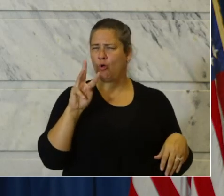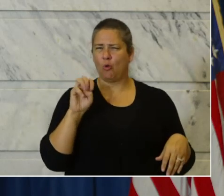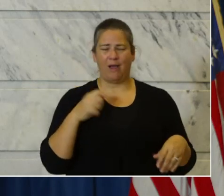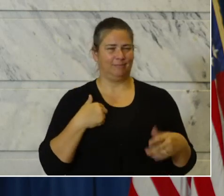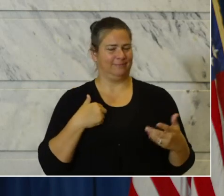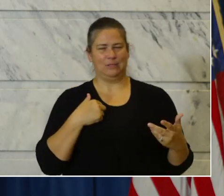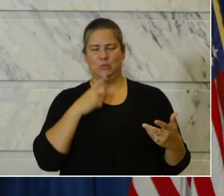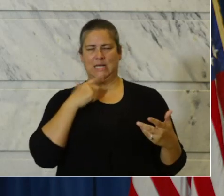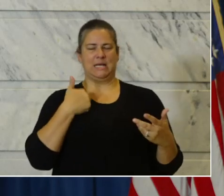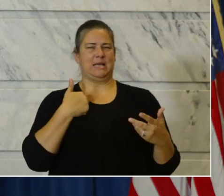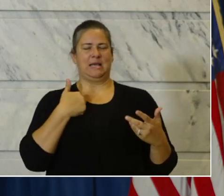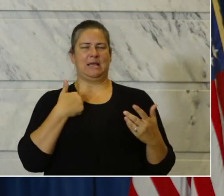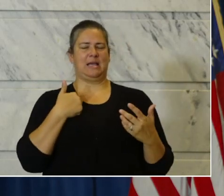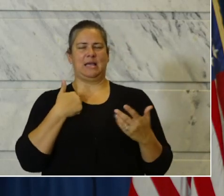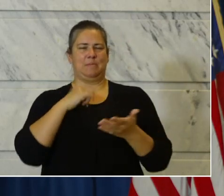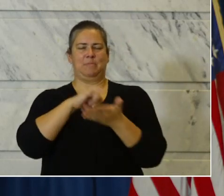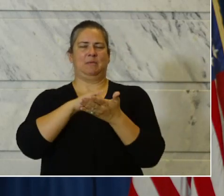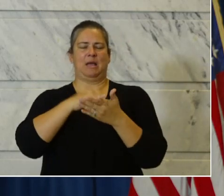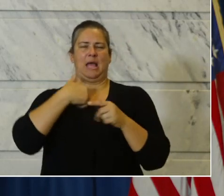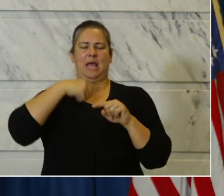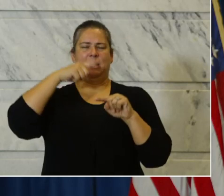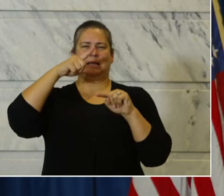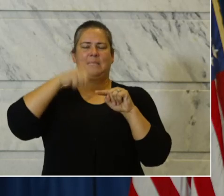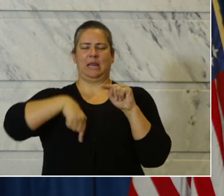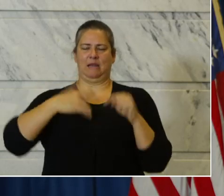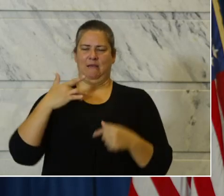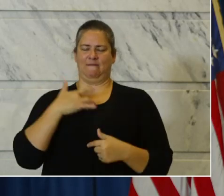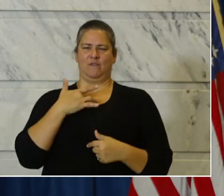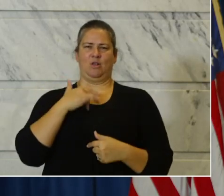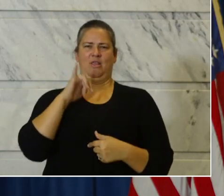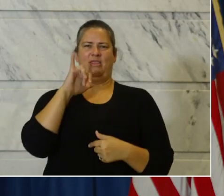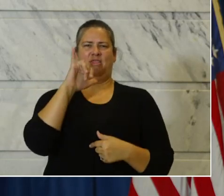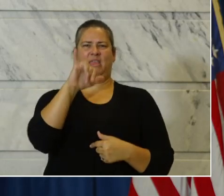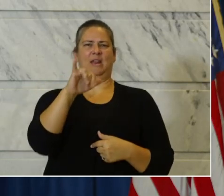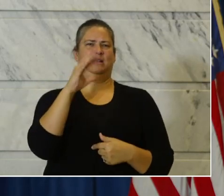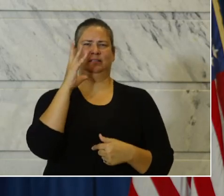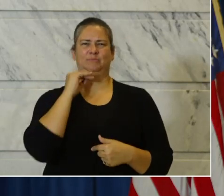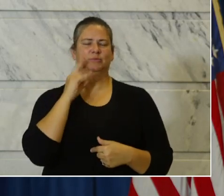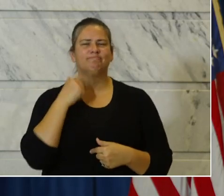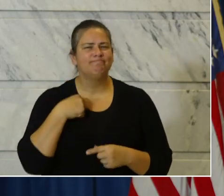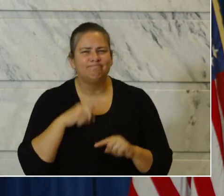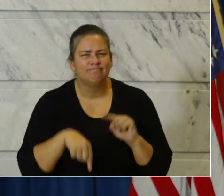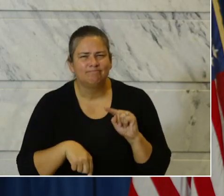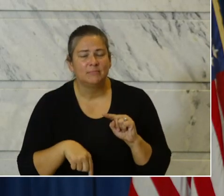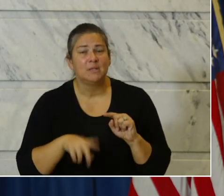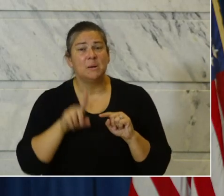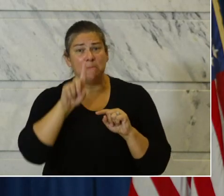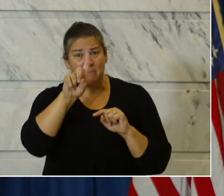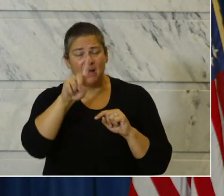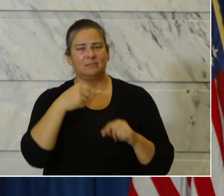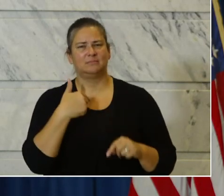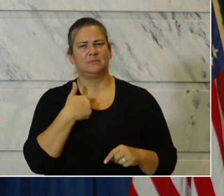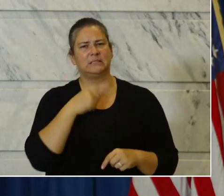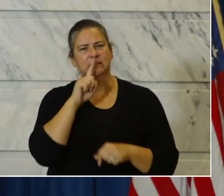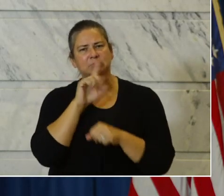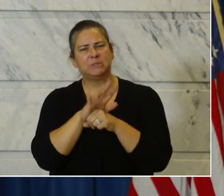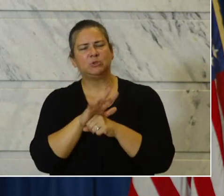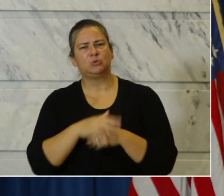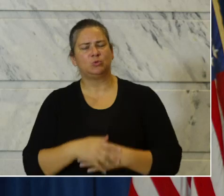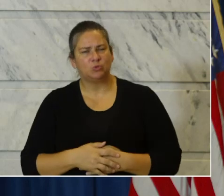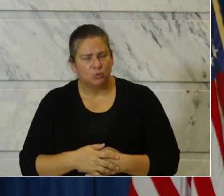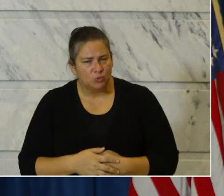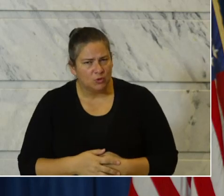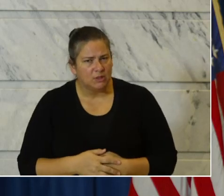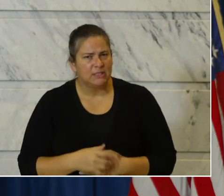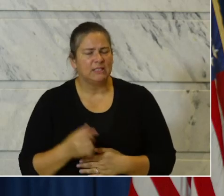feel that, but I can listen, and I can commit to hear people's voices who are